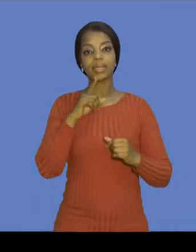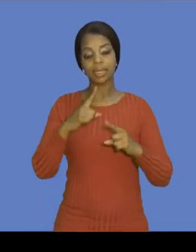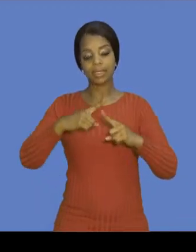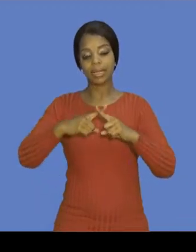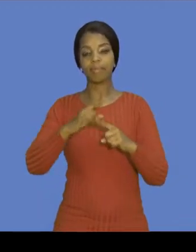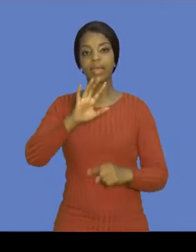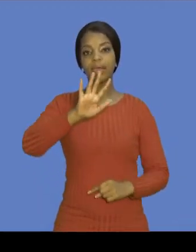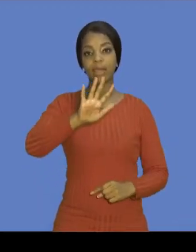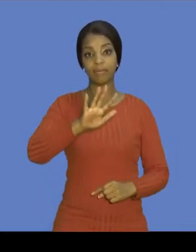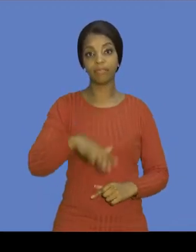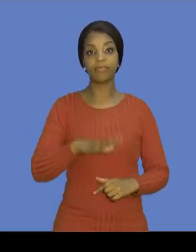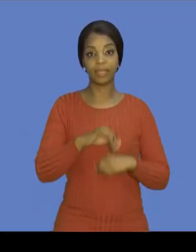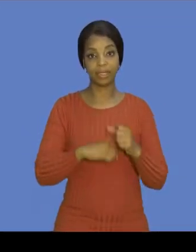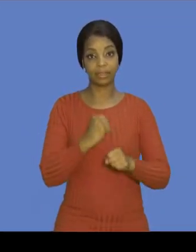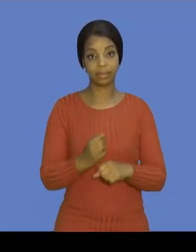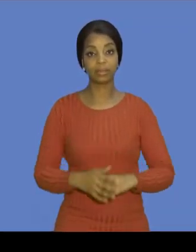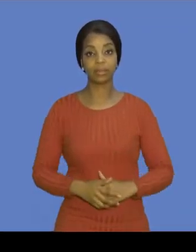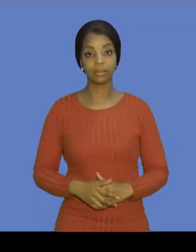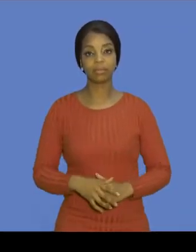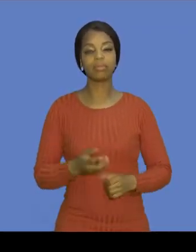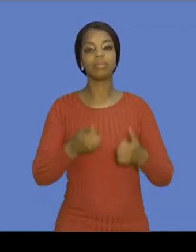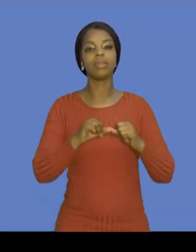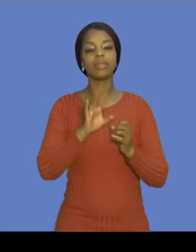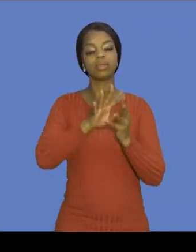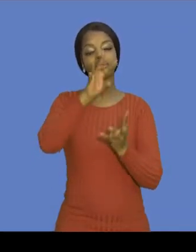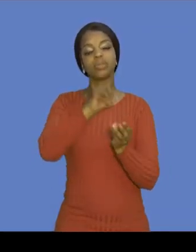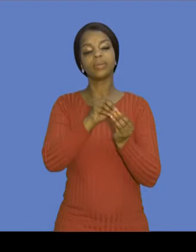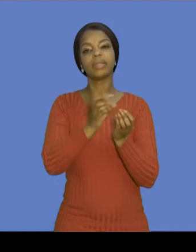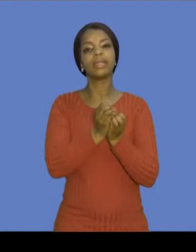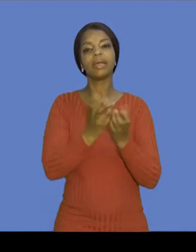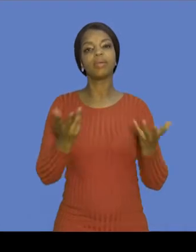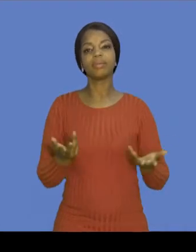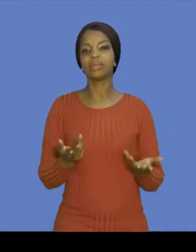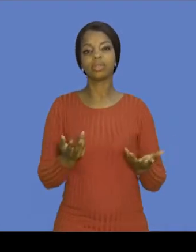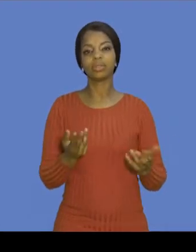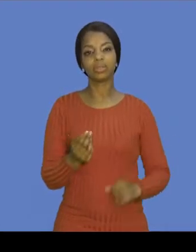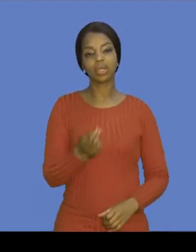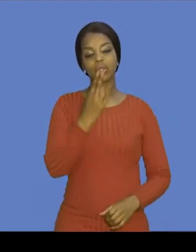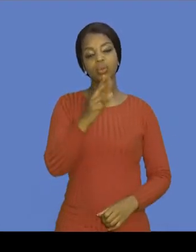the 5, and meaning the total will actually be equals to